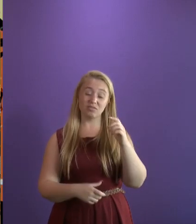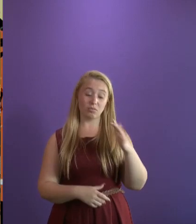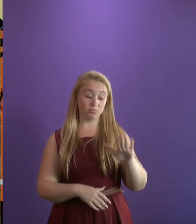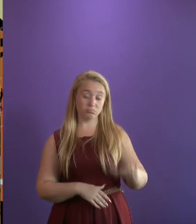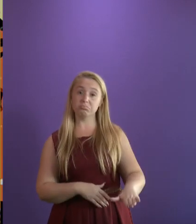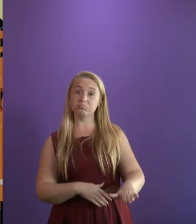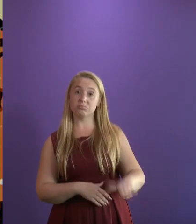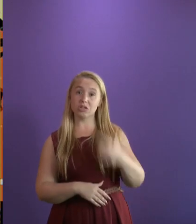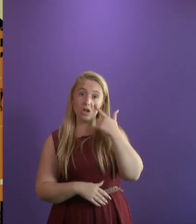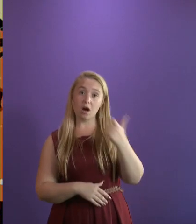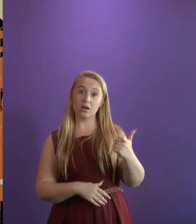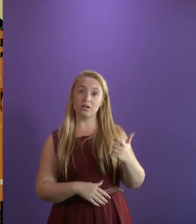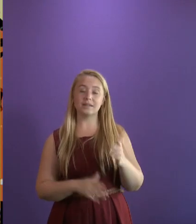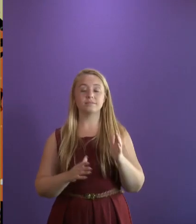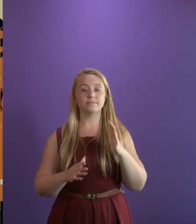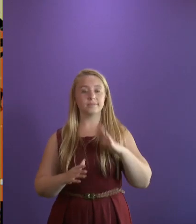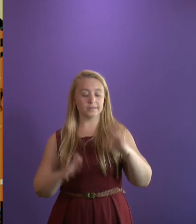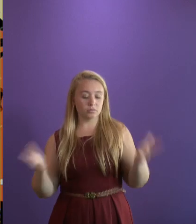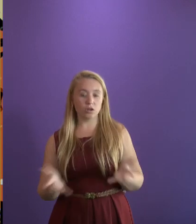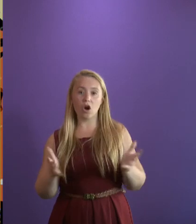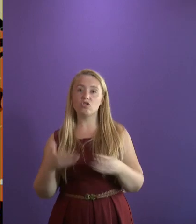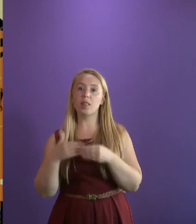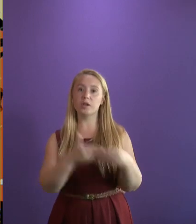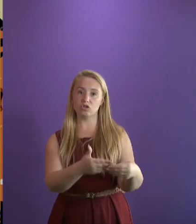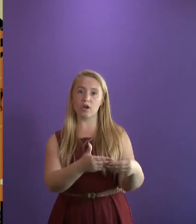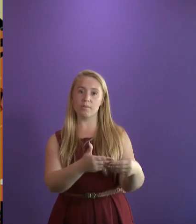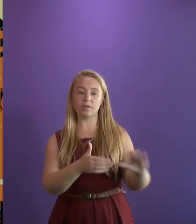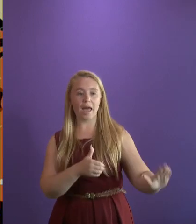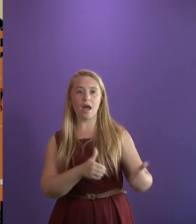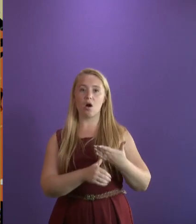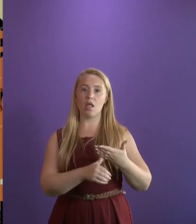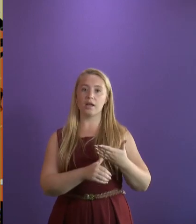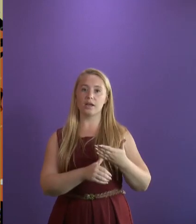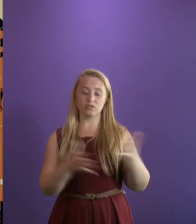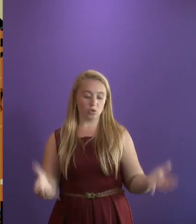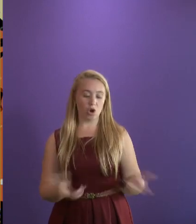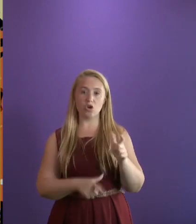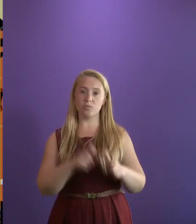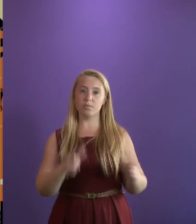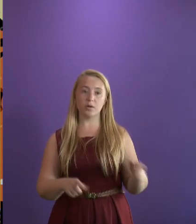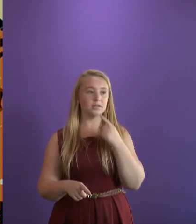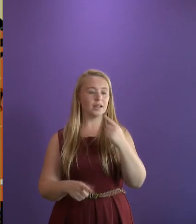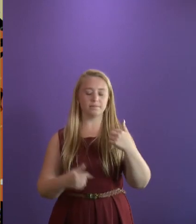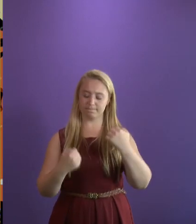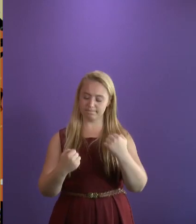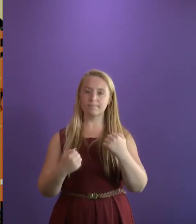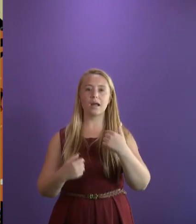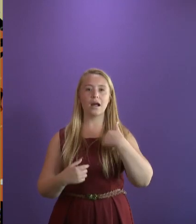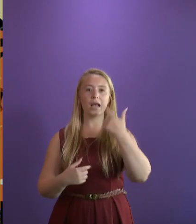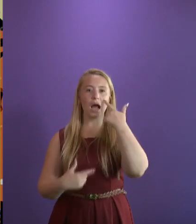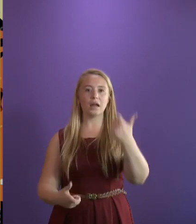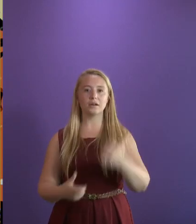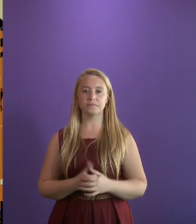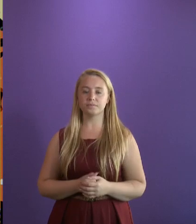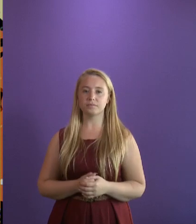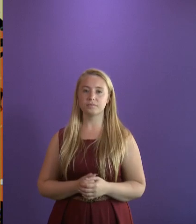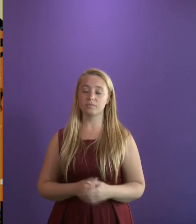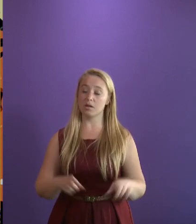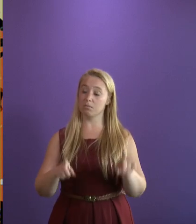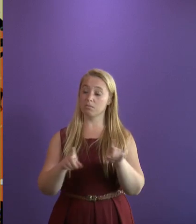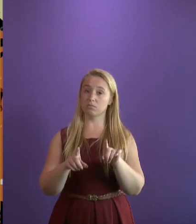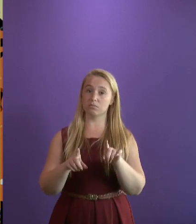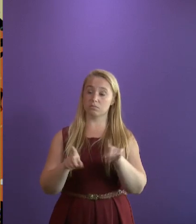age. We need to encourage leadership right at the very beginning, to encourage people to say, yes, we can do that. And the other thing, of course, is for all of